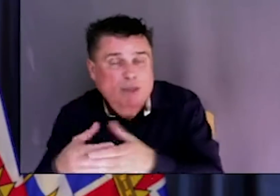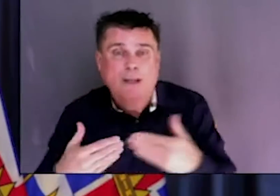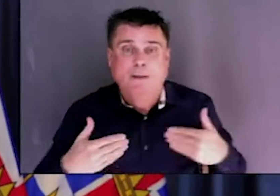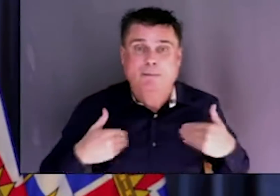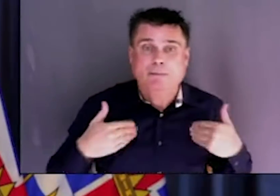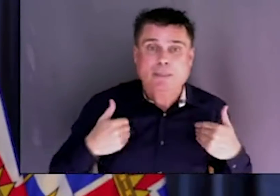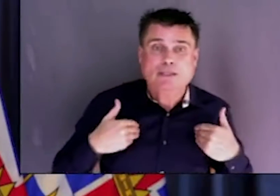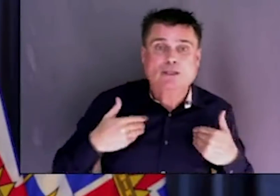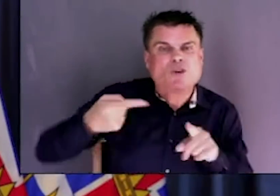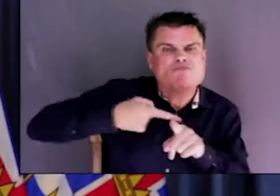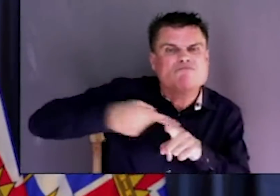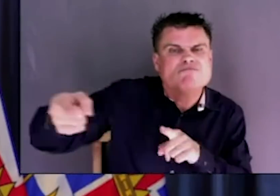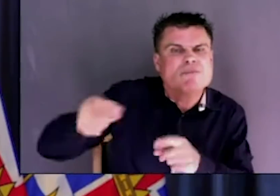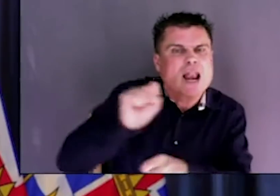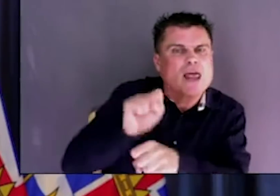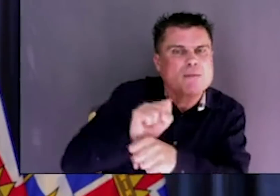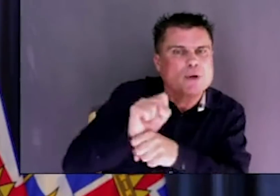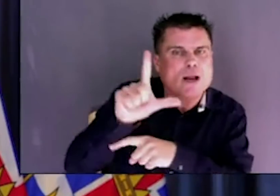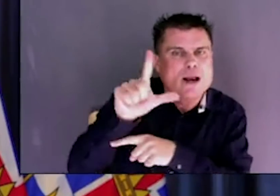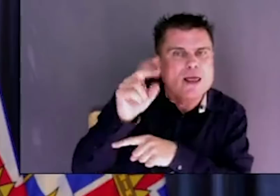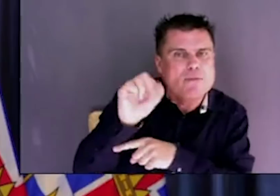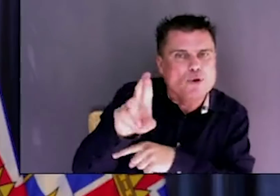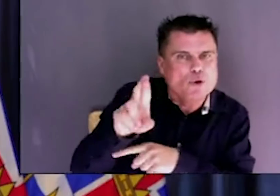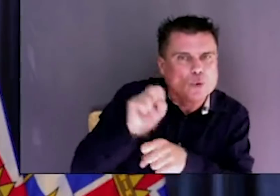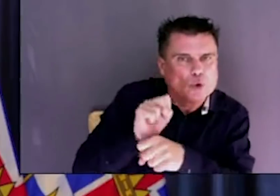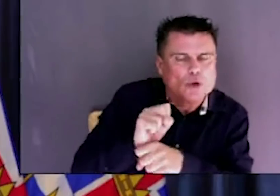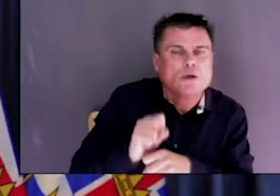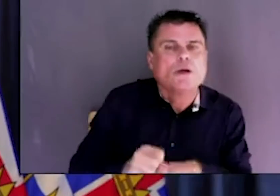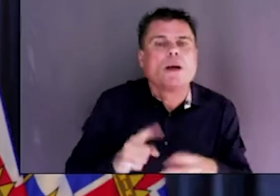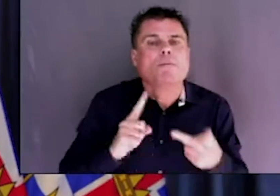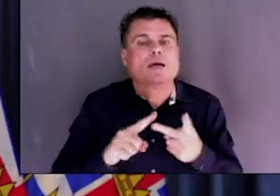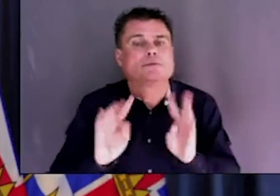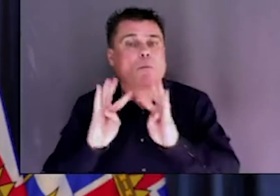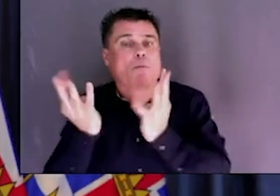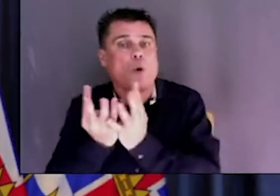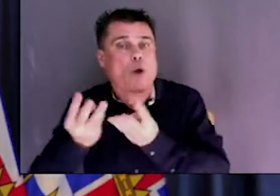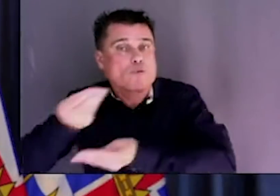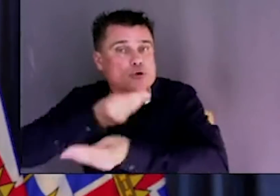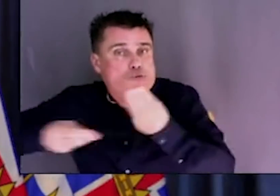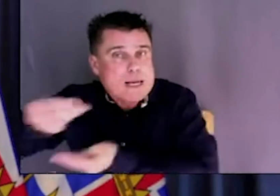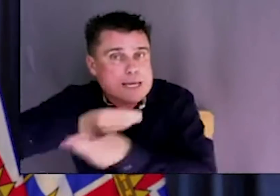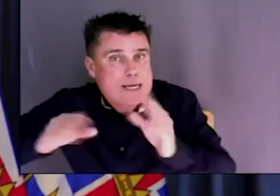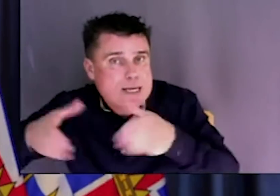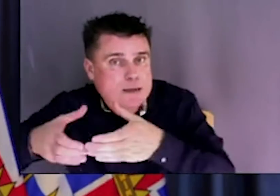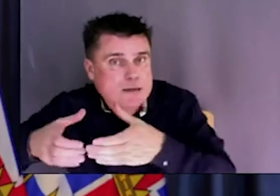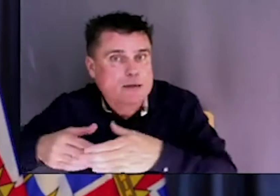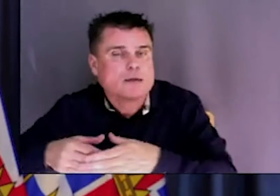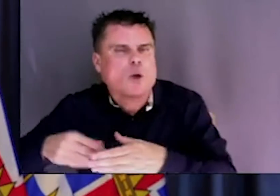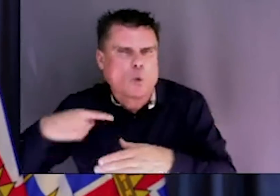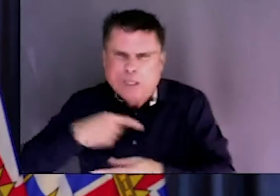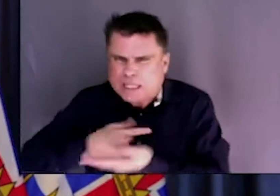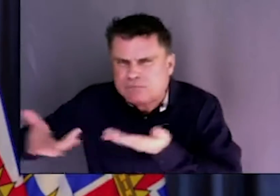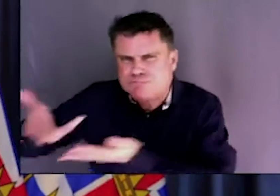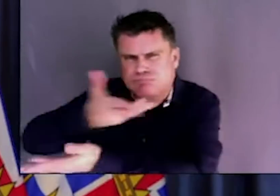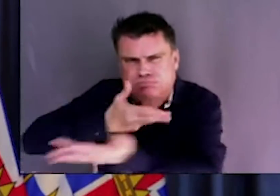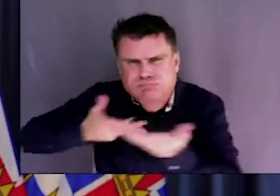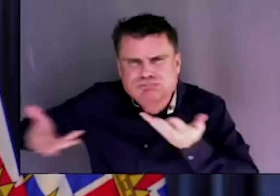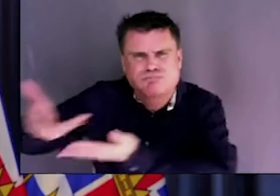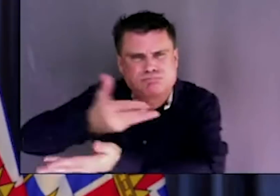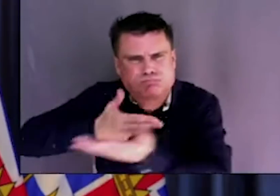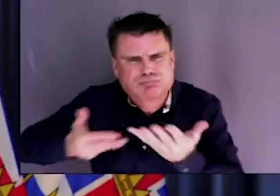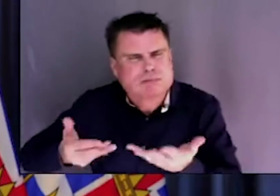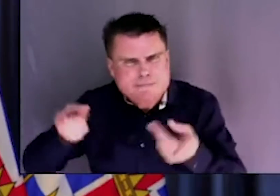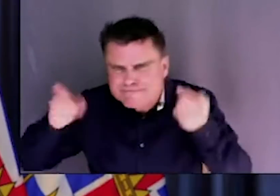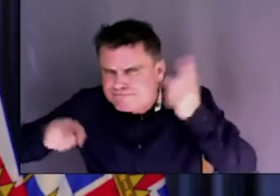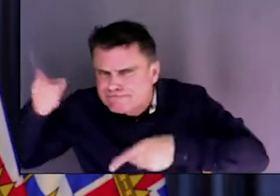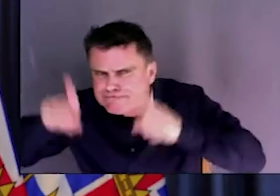making sure that people did not, out of economic necessity, go to the workplace when they could be in a position to spread COVID-19. We all agreed